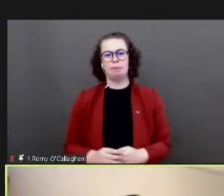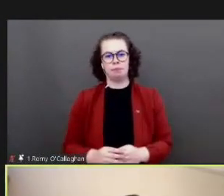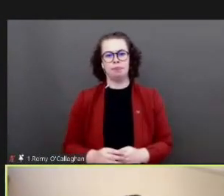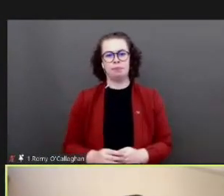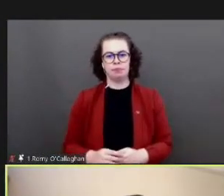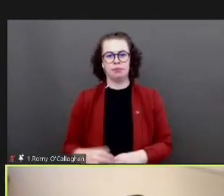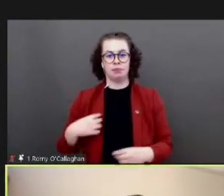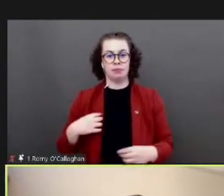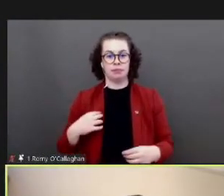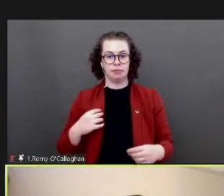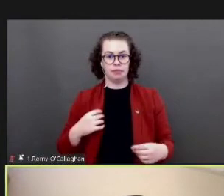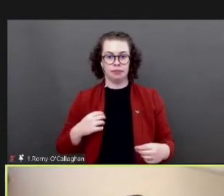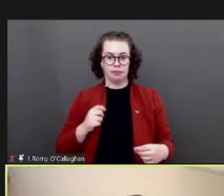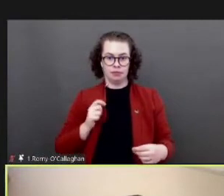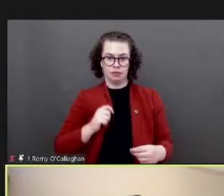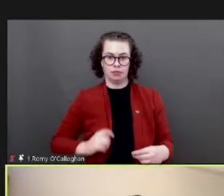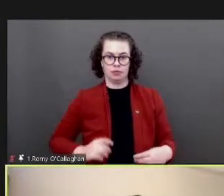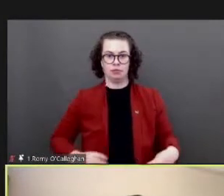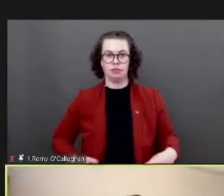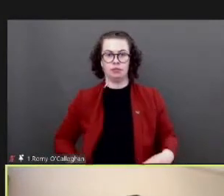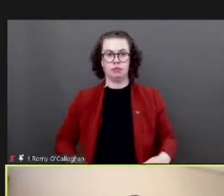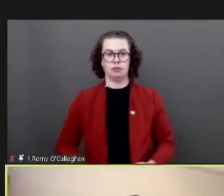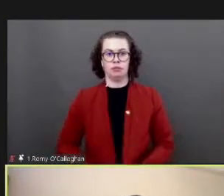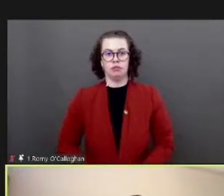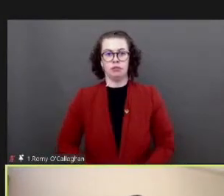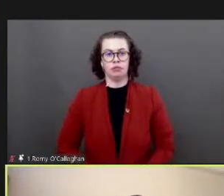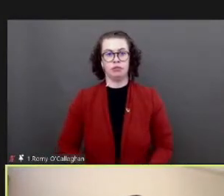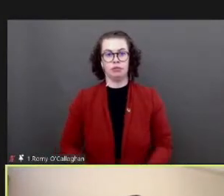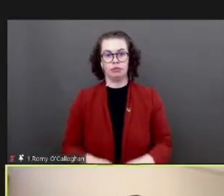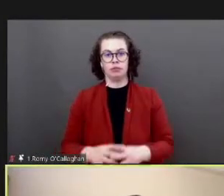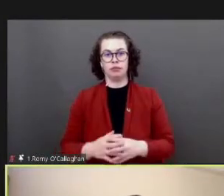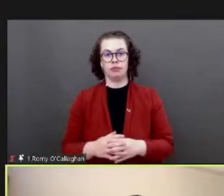We might go to the next slide, please.